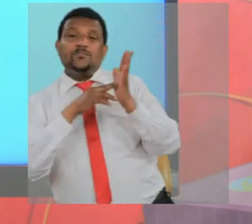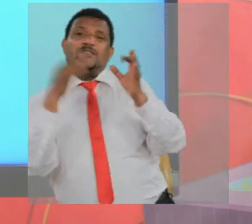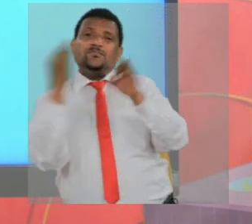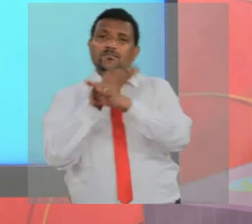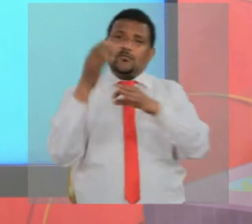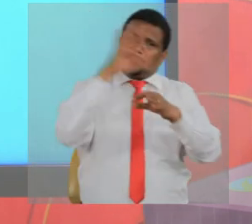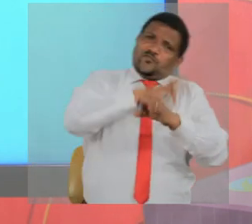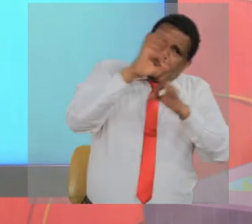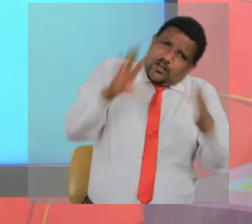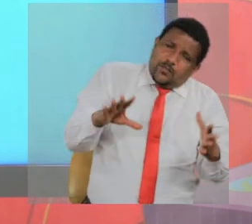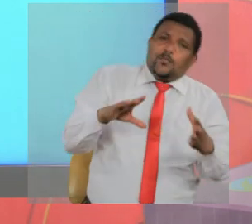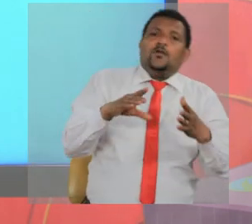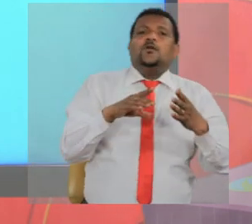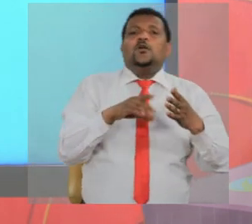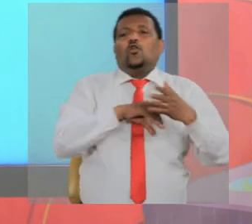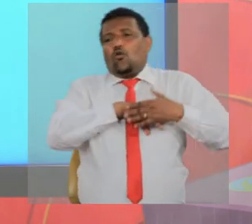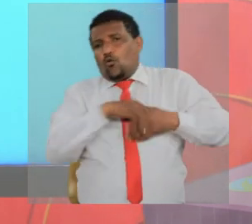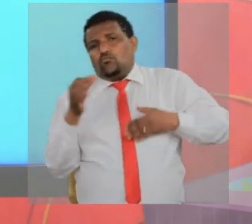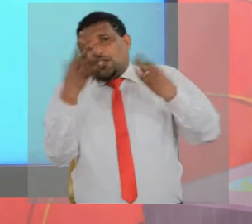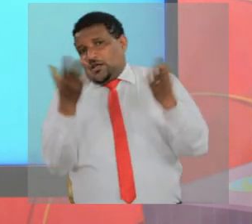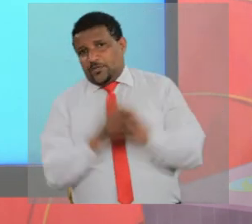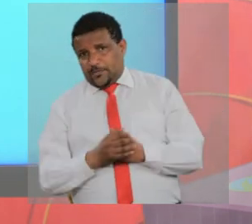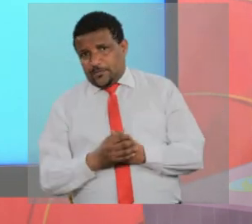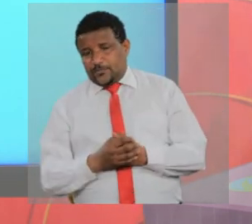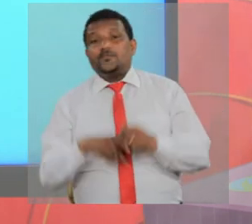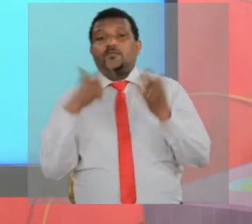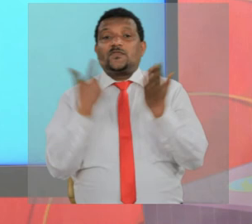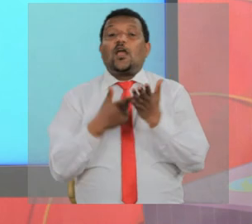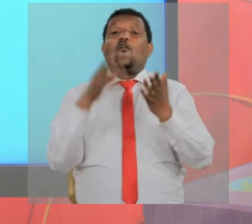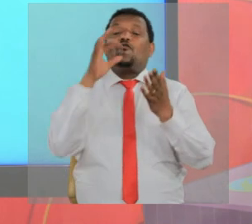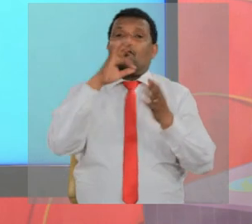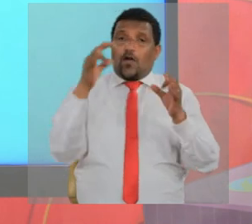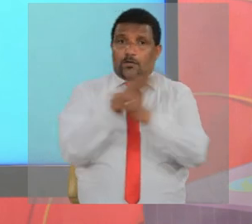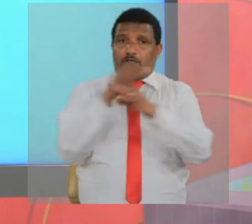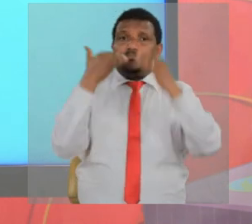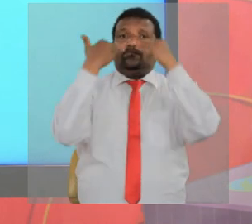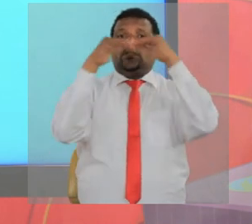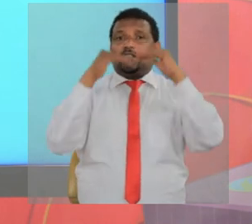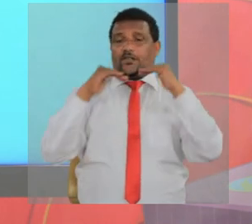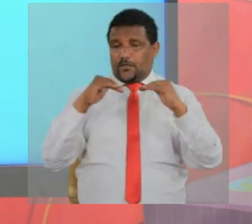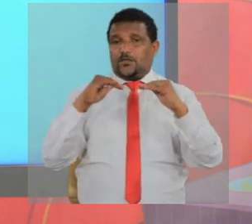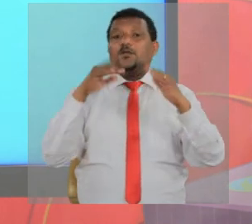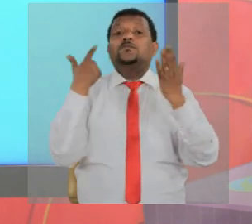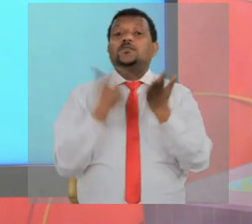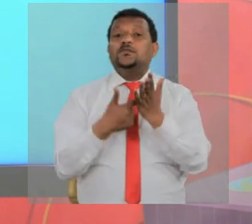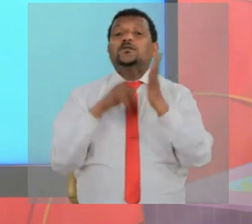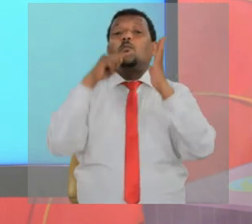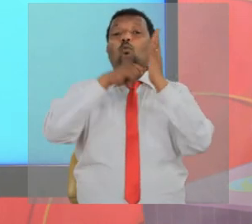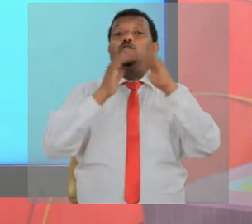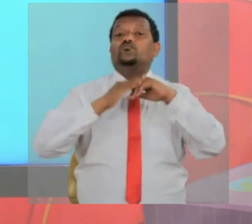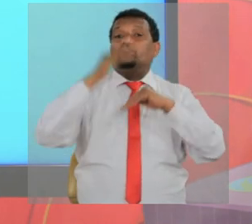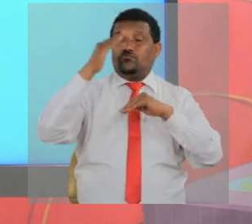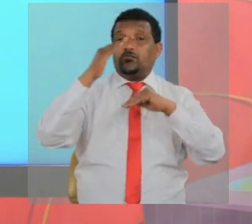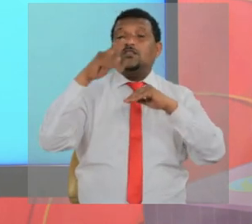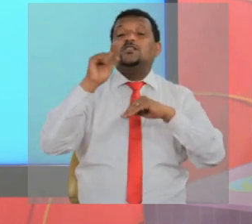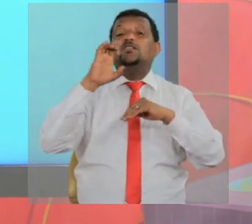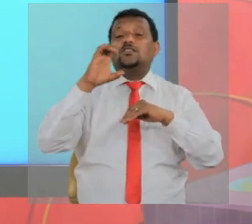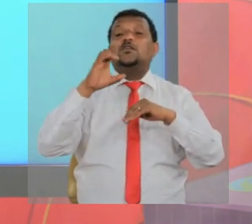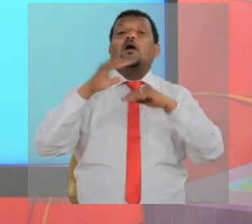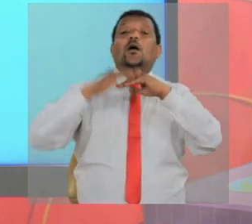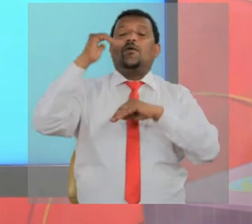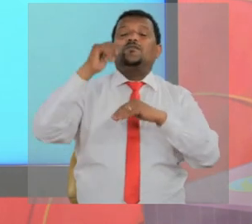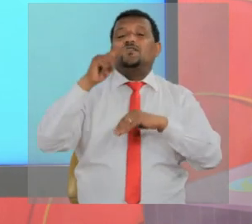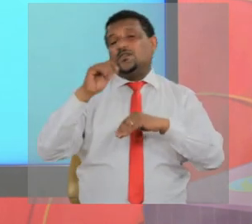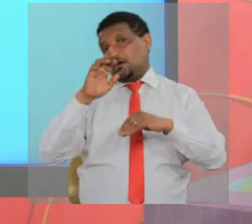generates profit nor incur loss. And the firm is at its break-even. And beyond this point, the firm's TC is above